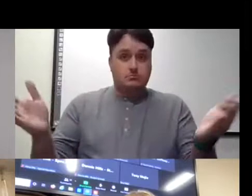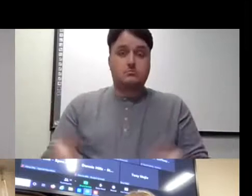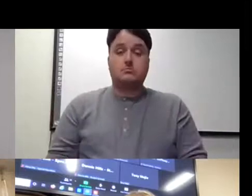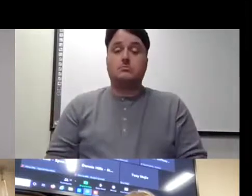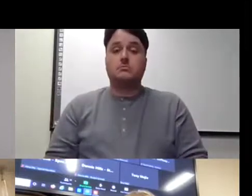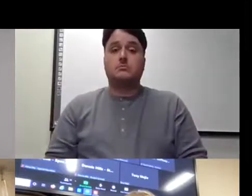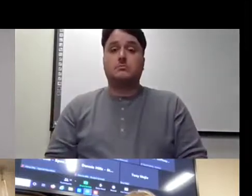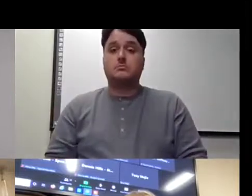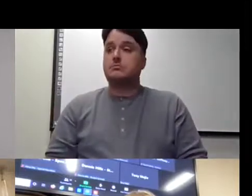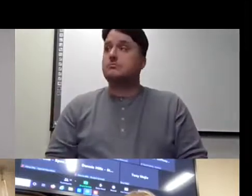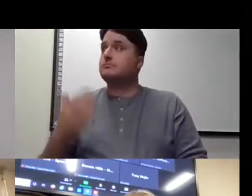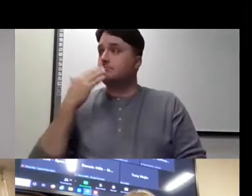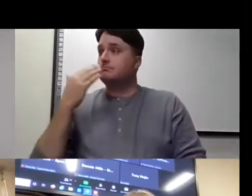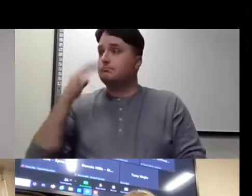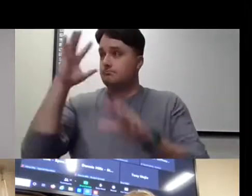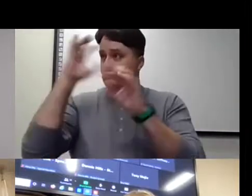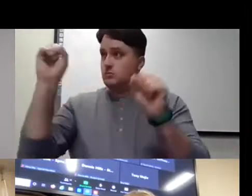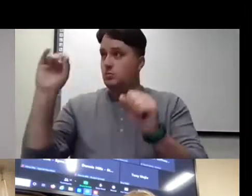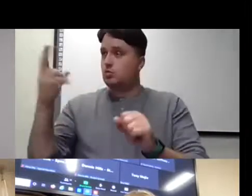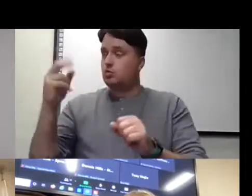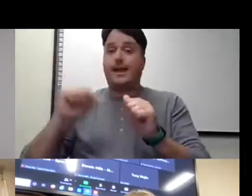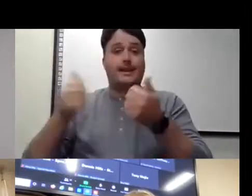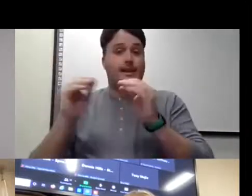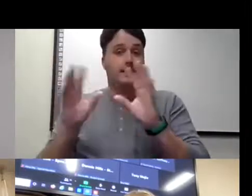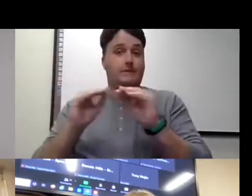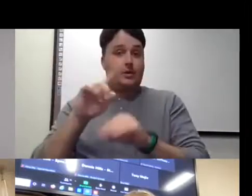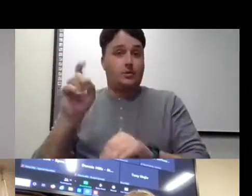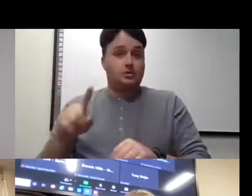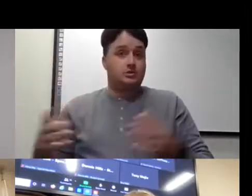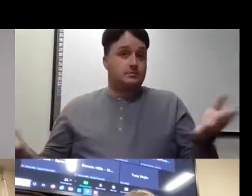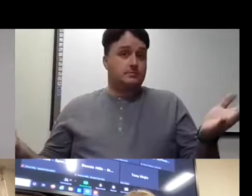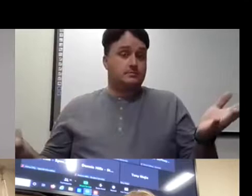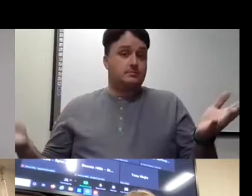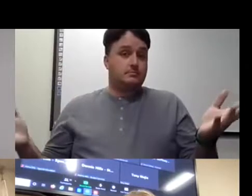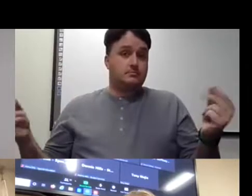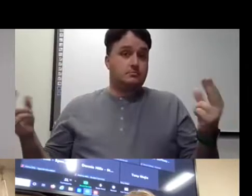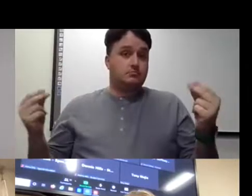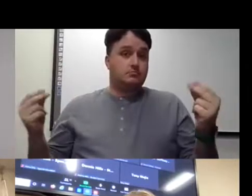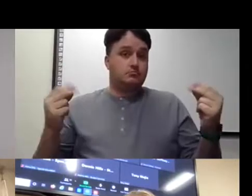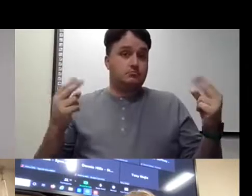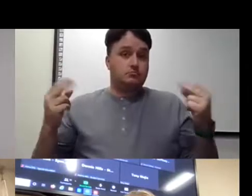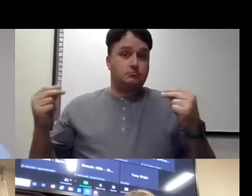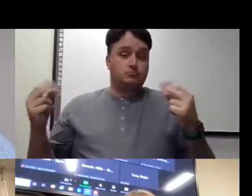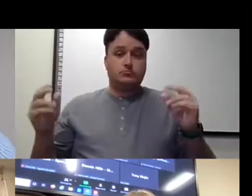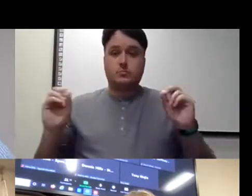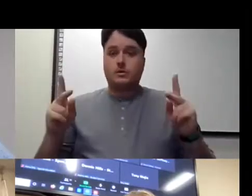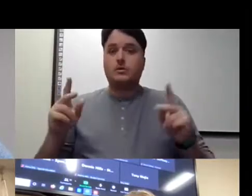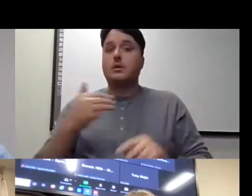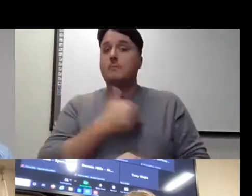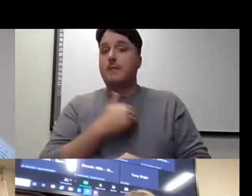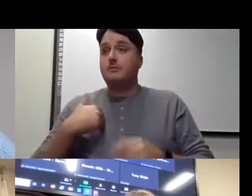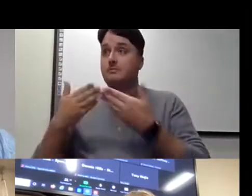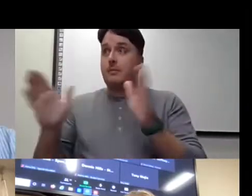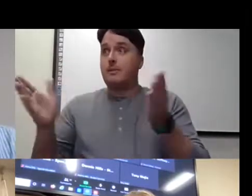Great, thank you, Superintendent Ochoa. Any clarifying questions? No. Okay. Any members from the